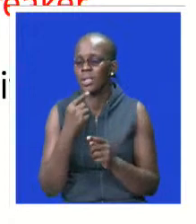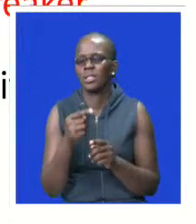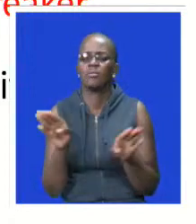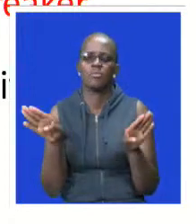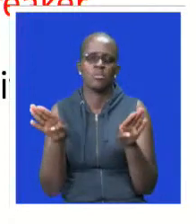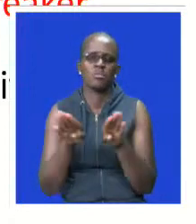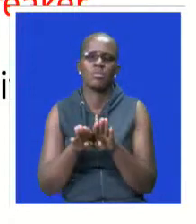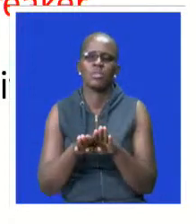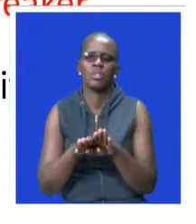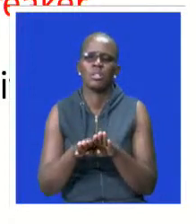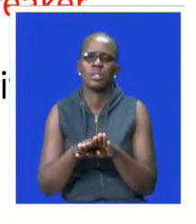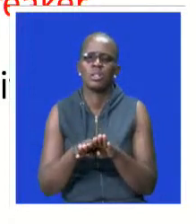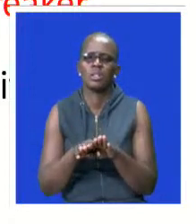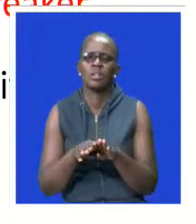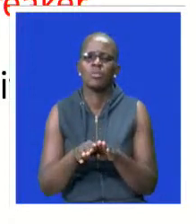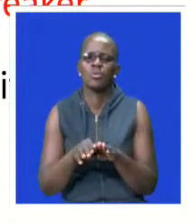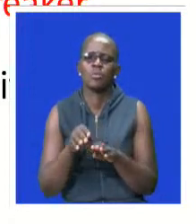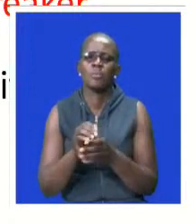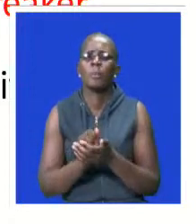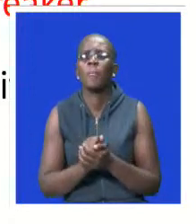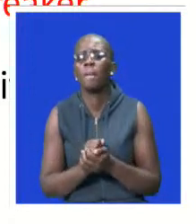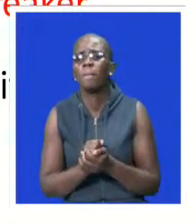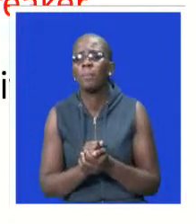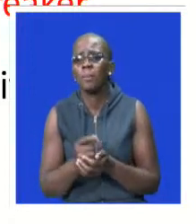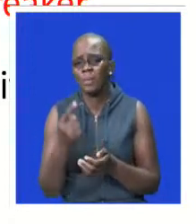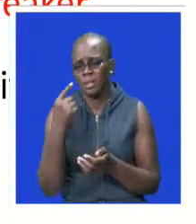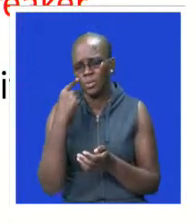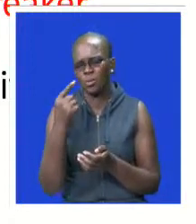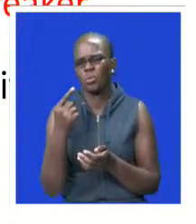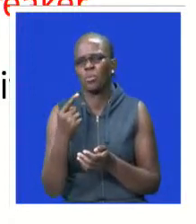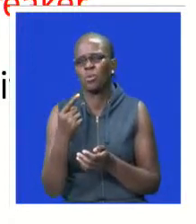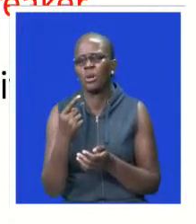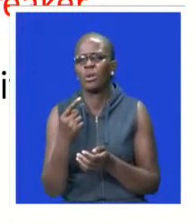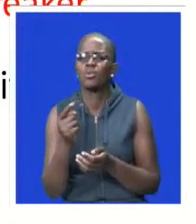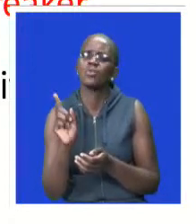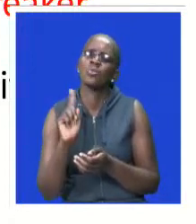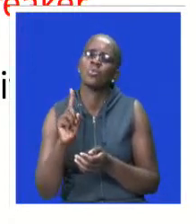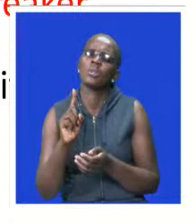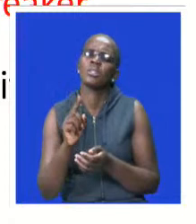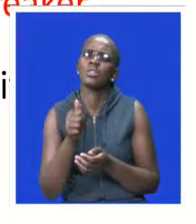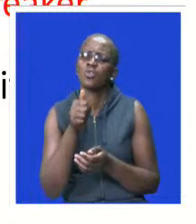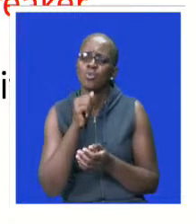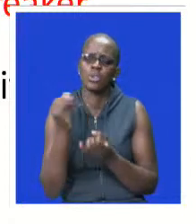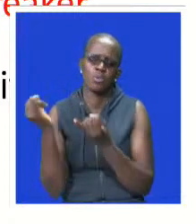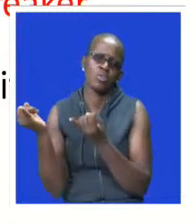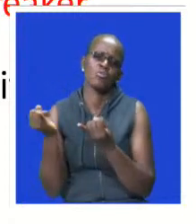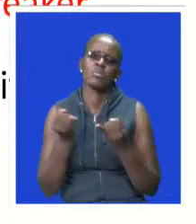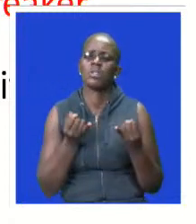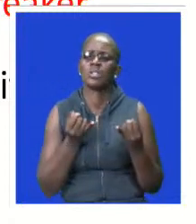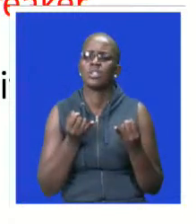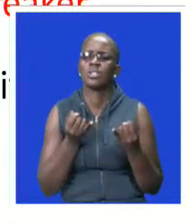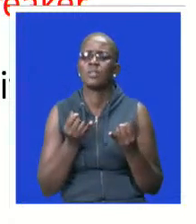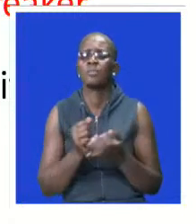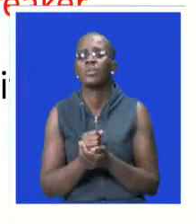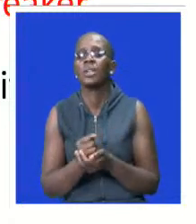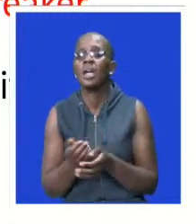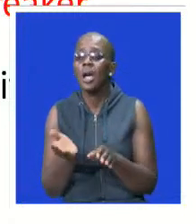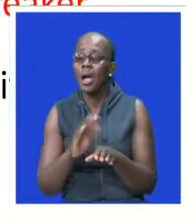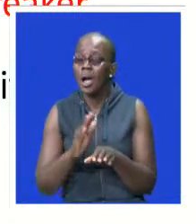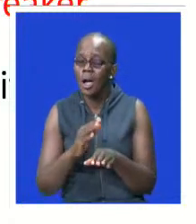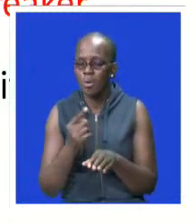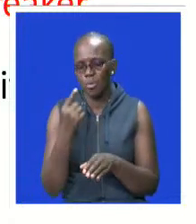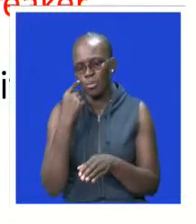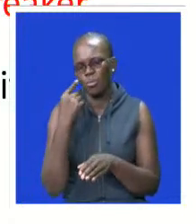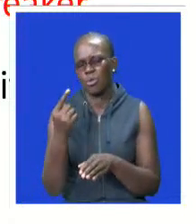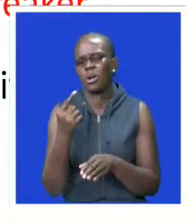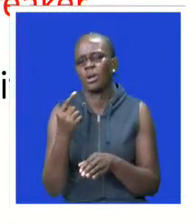is a conclusion. So let's now look at the elements of an introduction to a formal letter. How does a formal